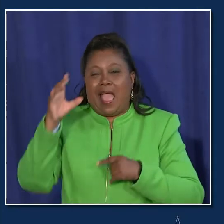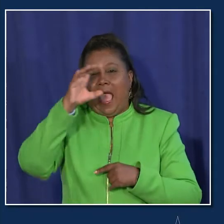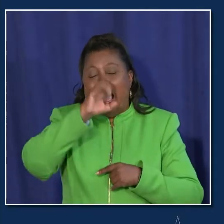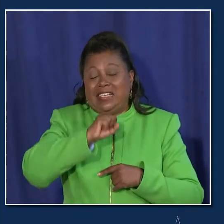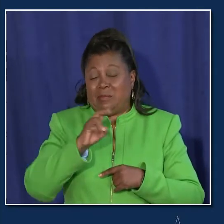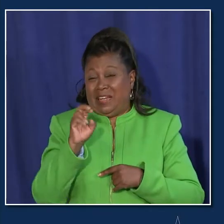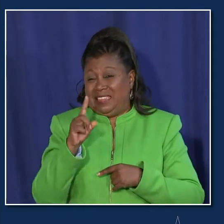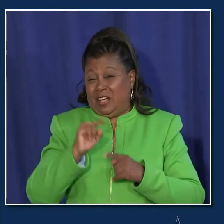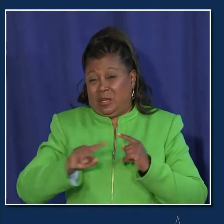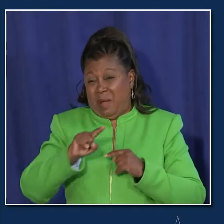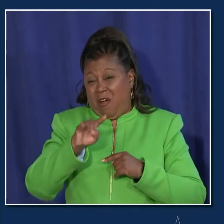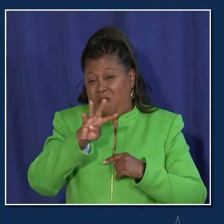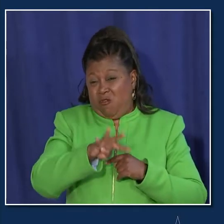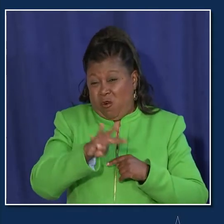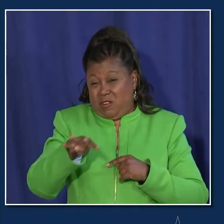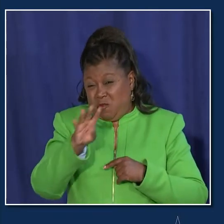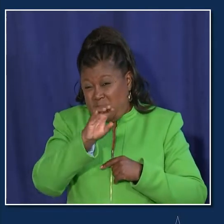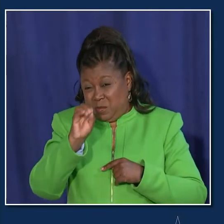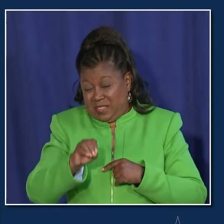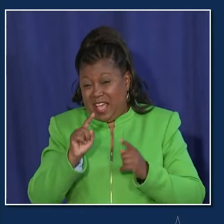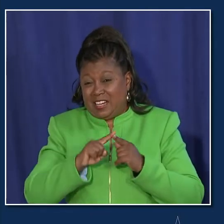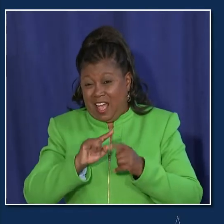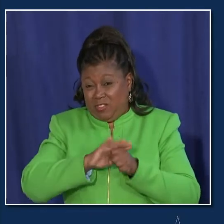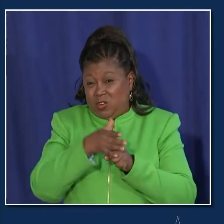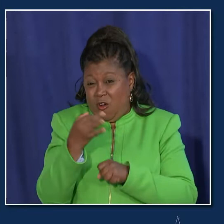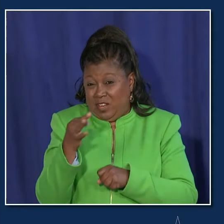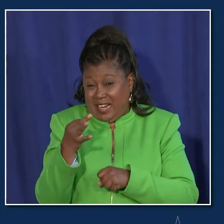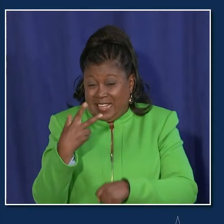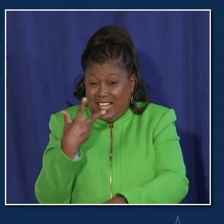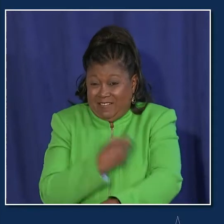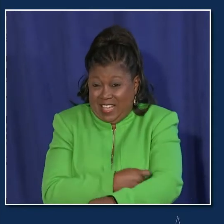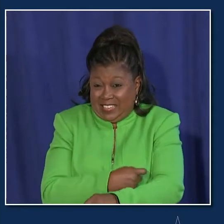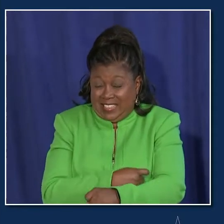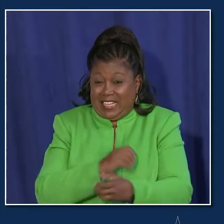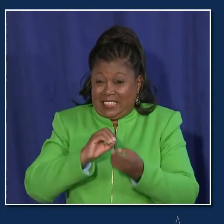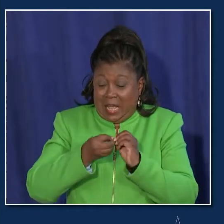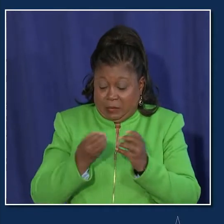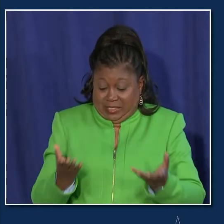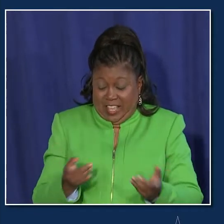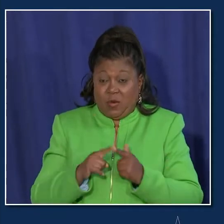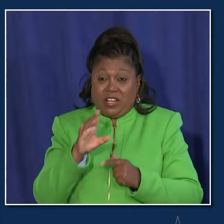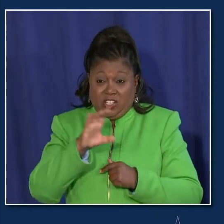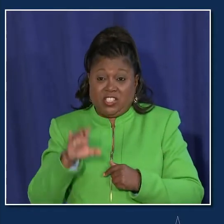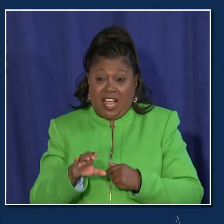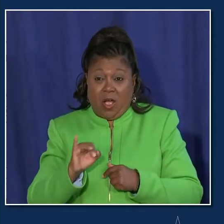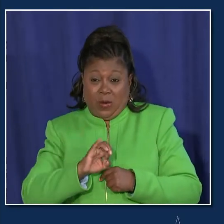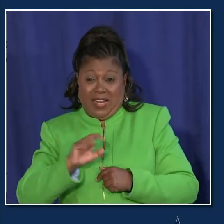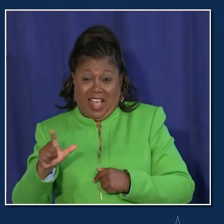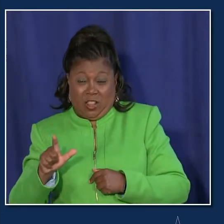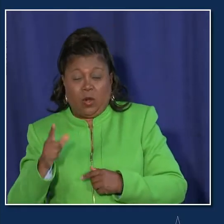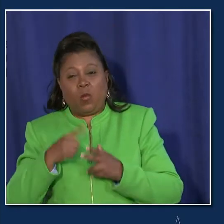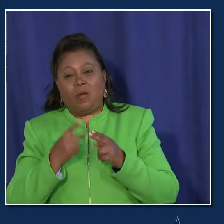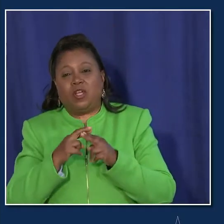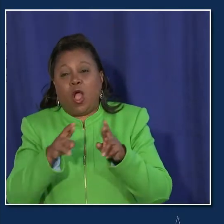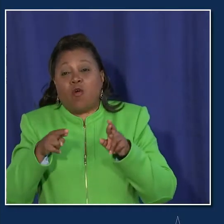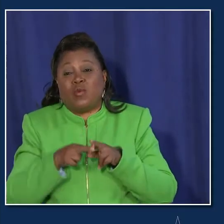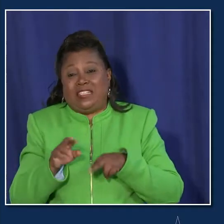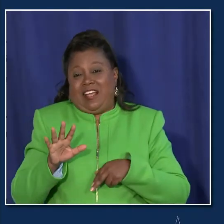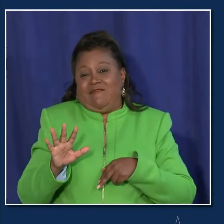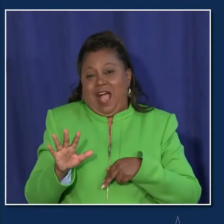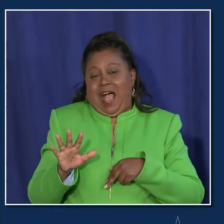that Delta is around 44% of the COVID vaccine cases here in the Chicago and Illinois, what we call Region